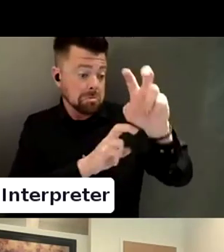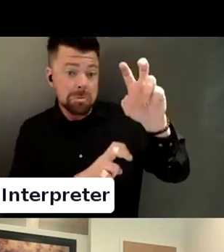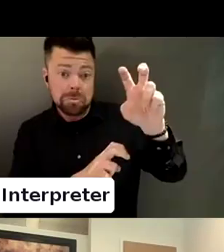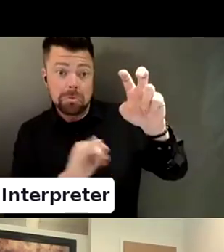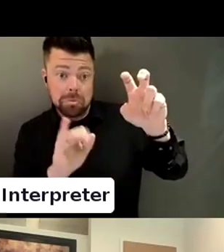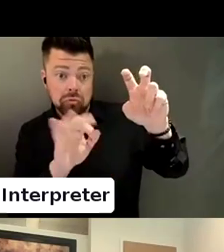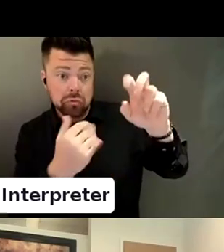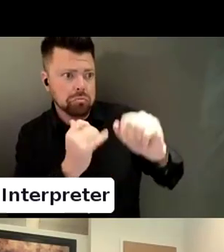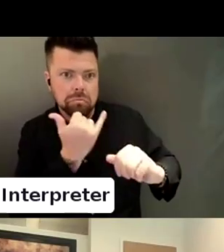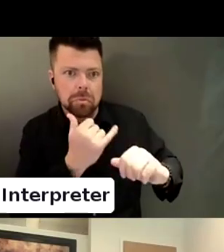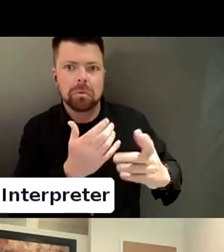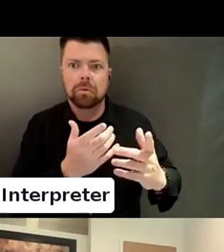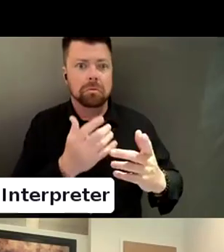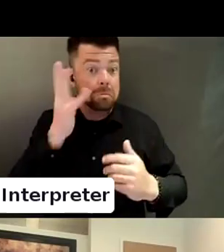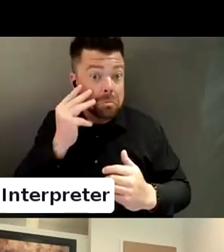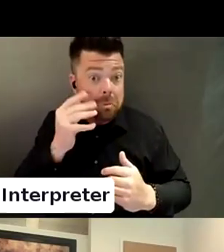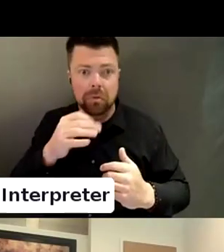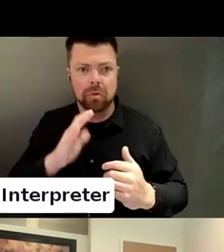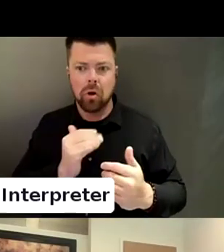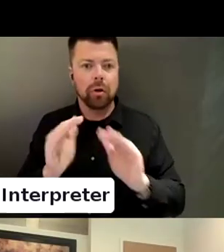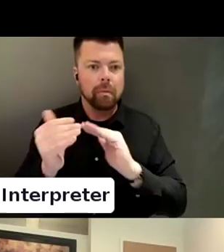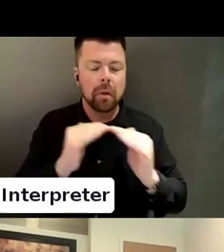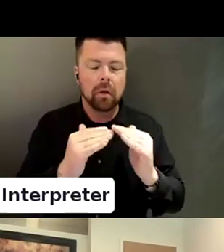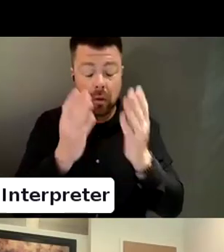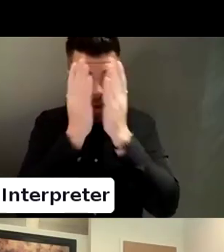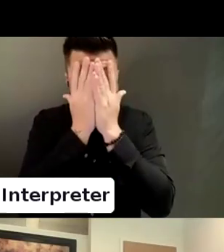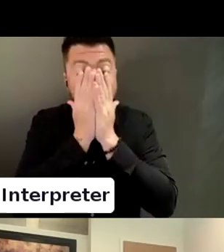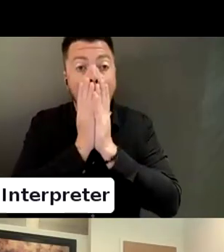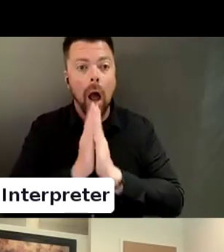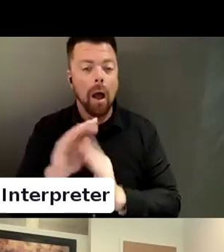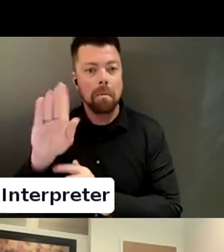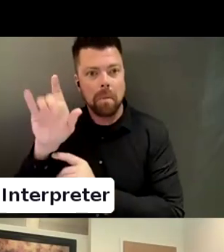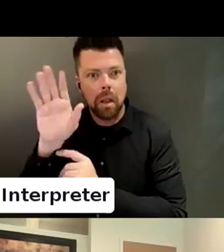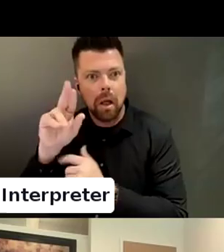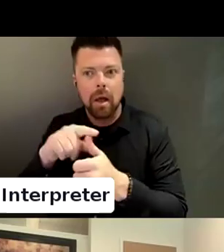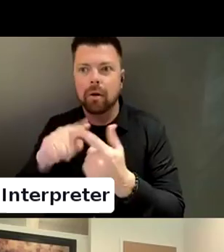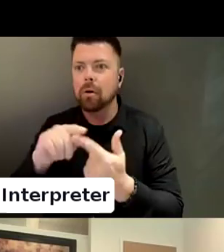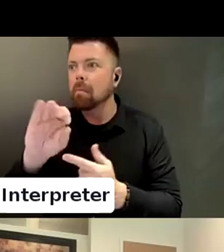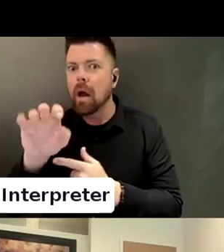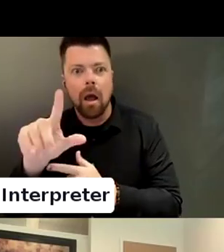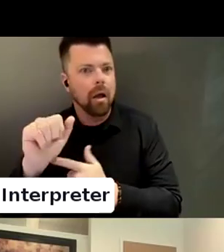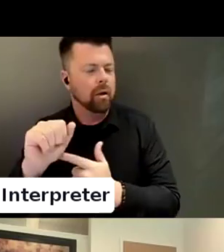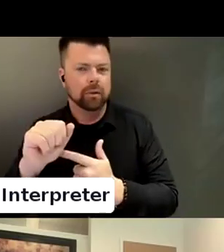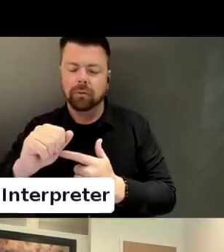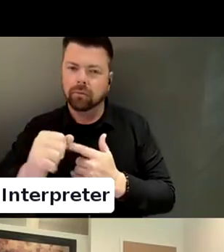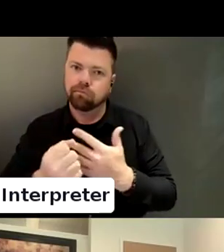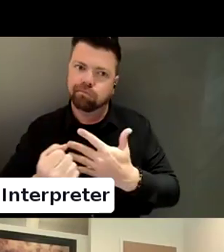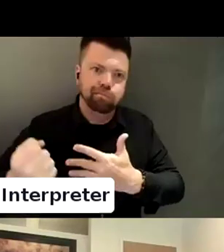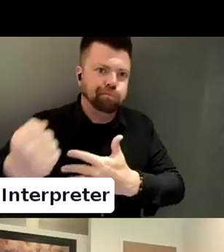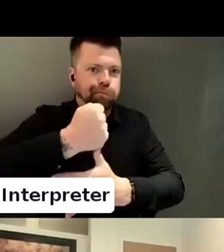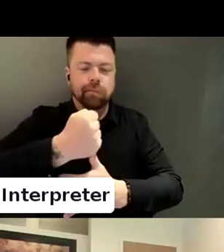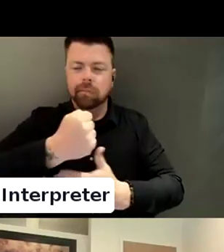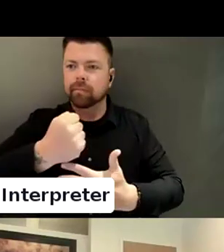and our community speaks this all the time, that bladder and bowel is our number one priority, and let me tell you, it can take over our